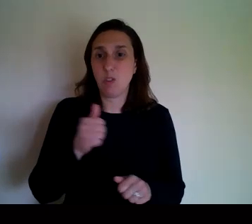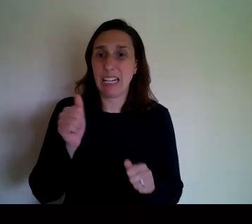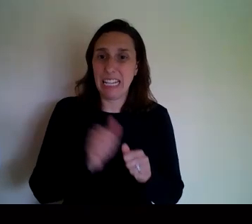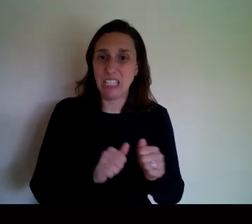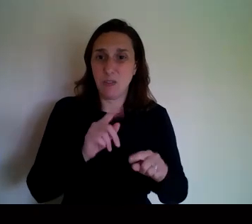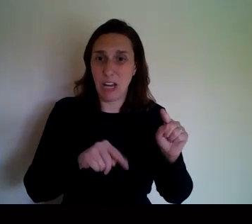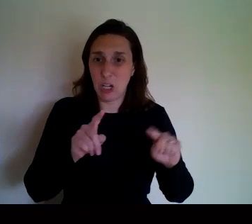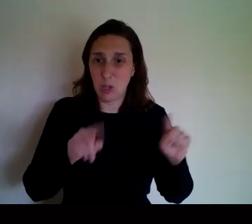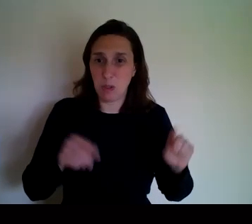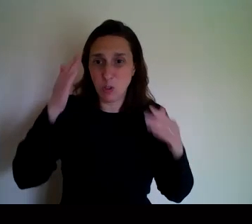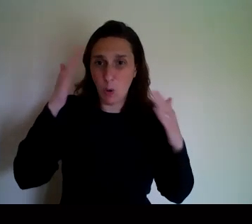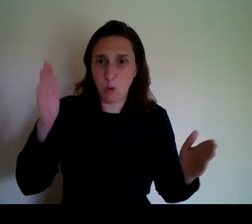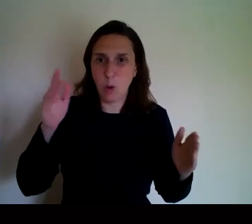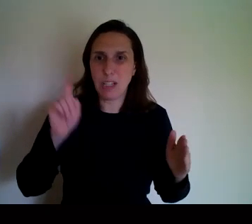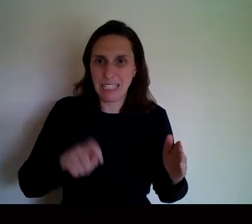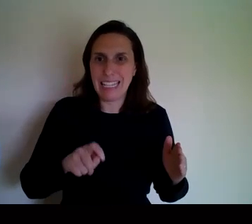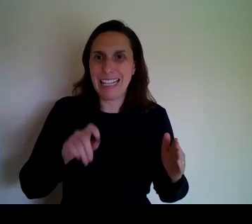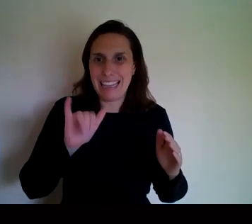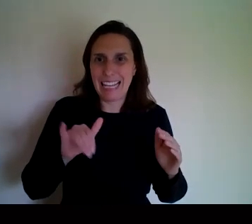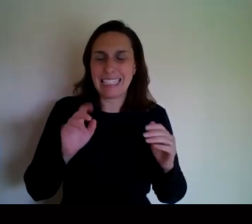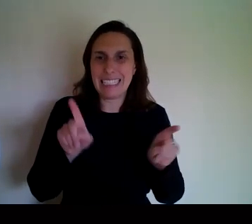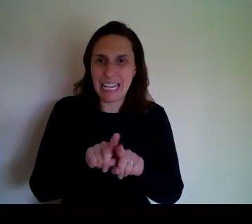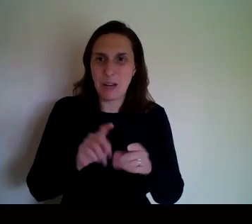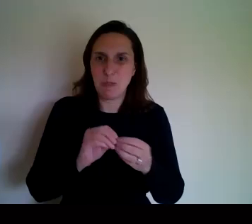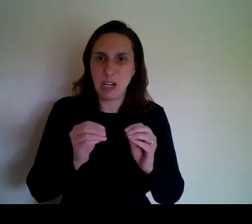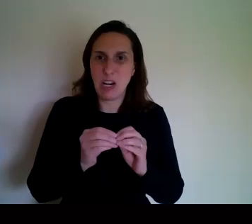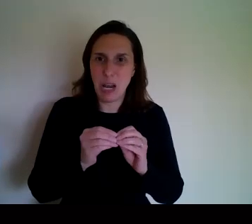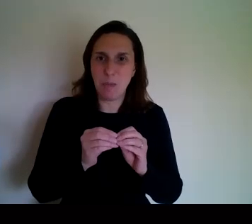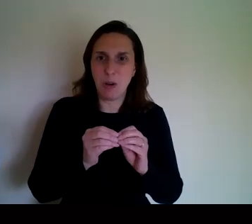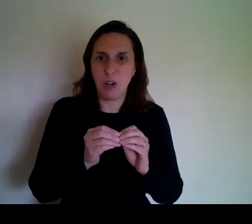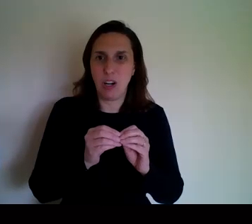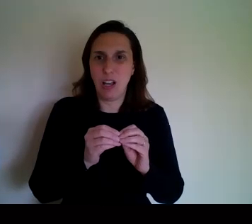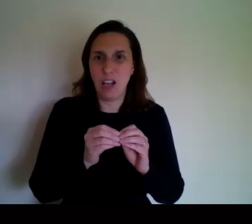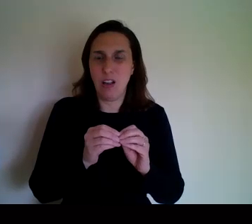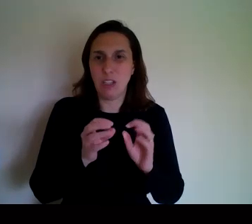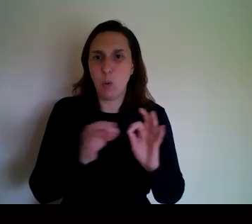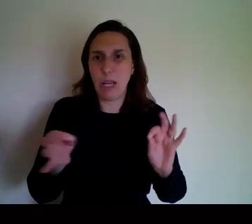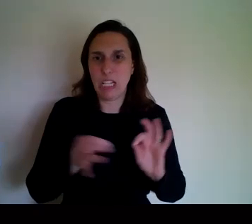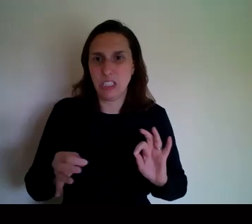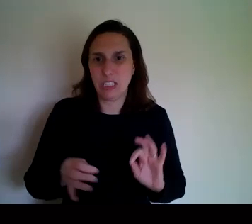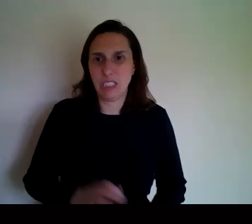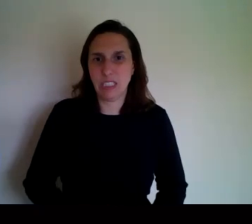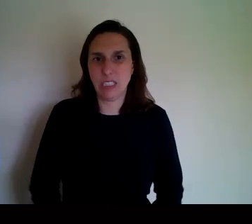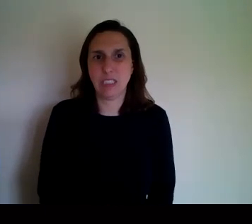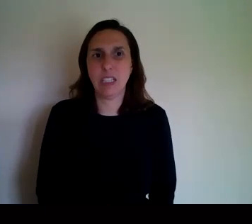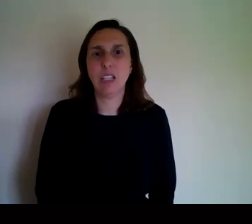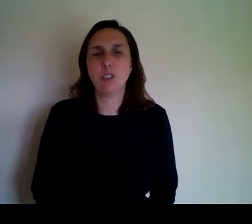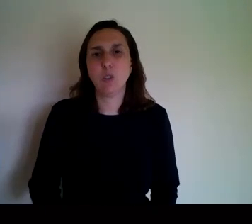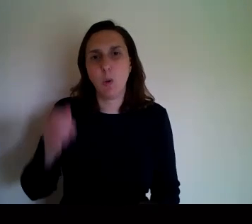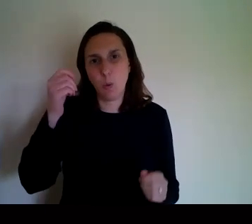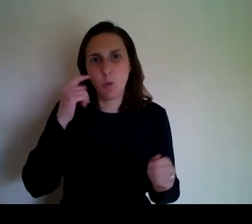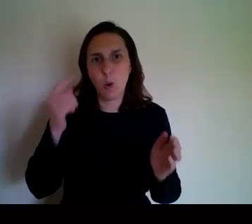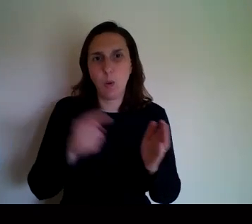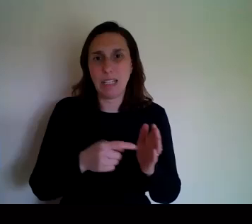I have taken equation 1 and I've plopped it into equations 2 and 3. Notice I have gotten rid of the variable